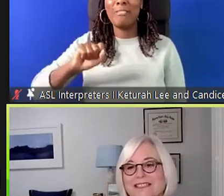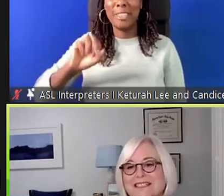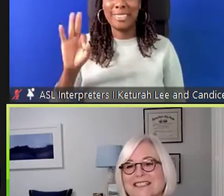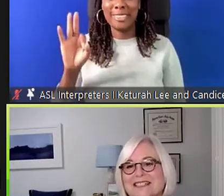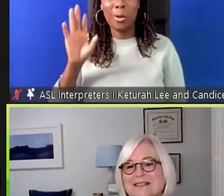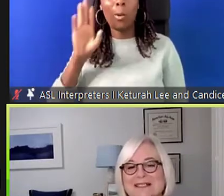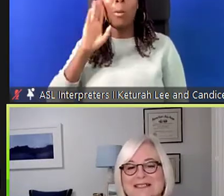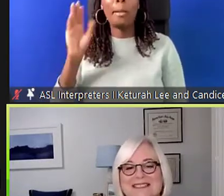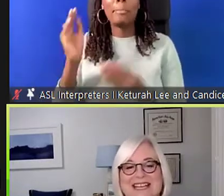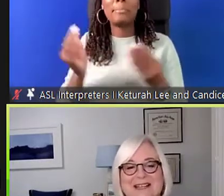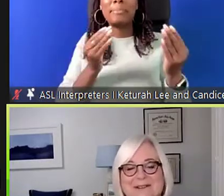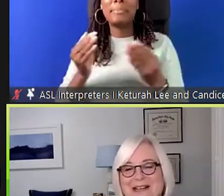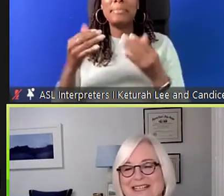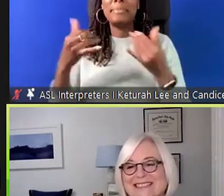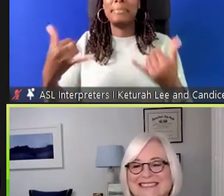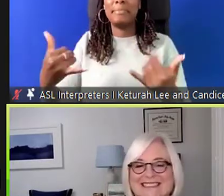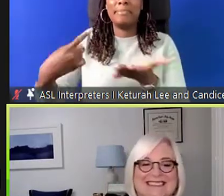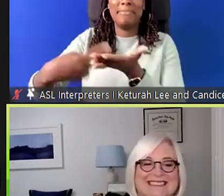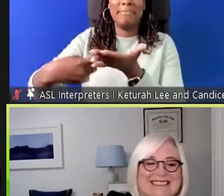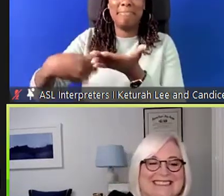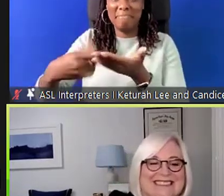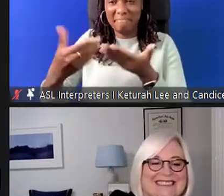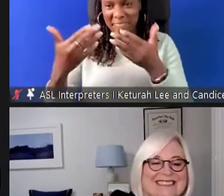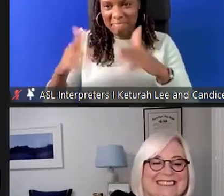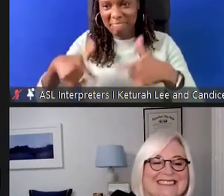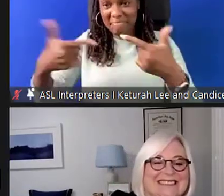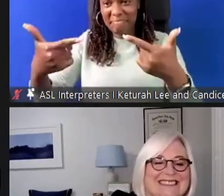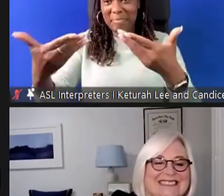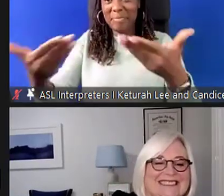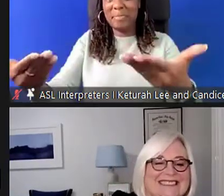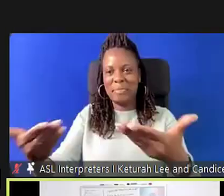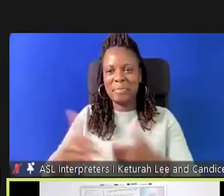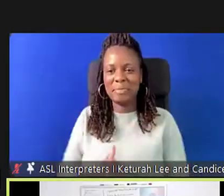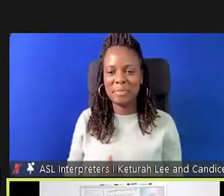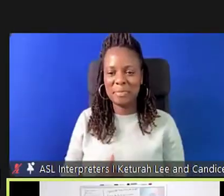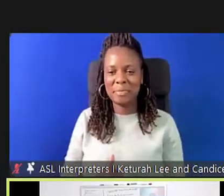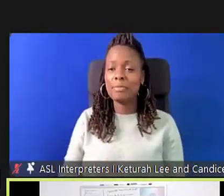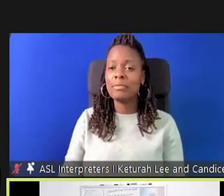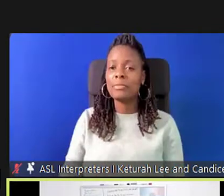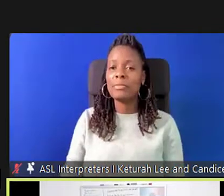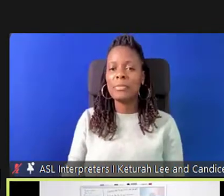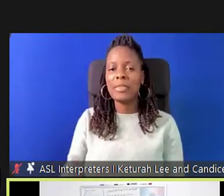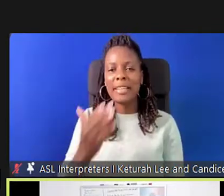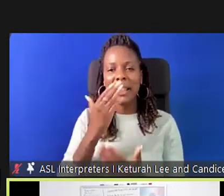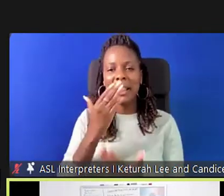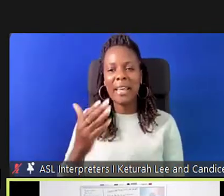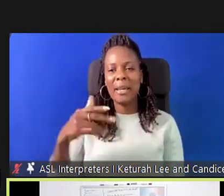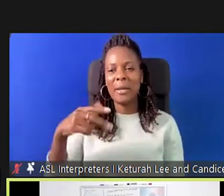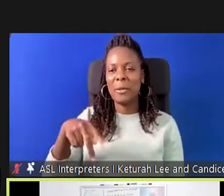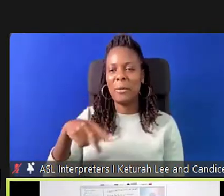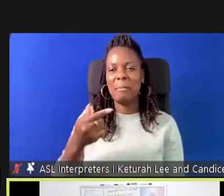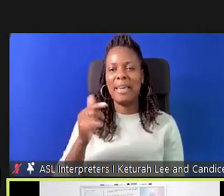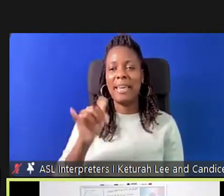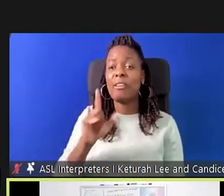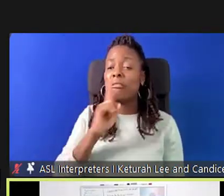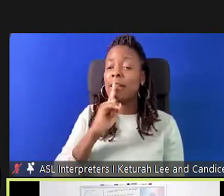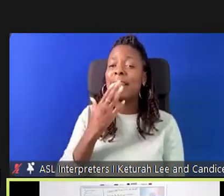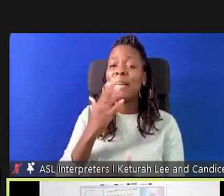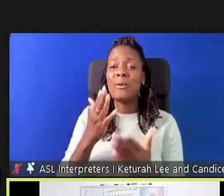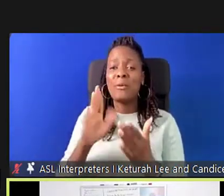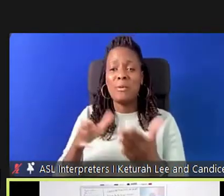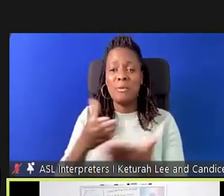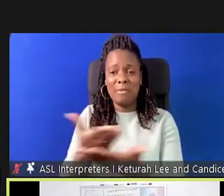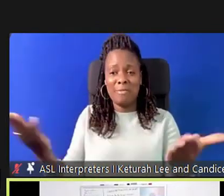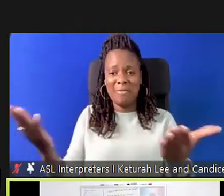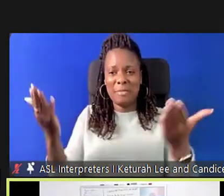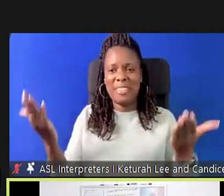webinar. Take it away. Thanks so much, Peggy. And thank you all of you for being here. It is such a joy